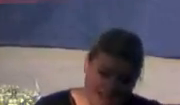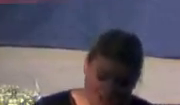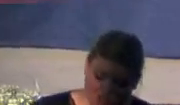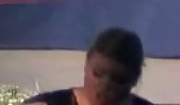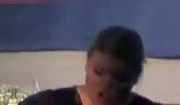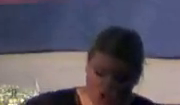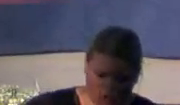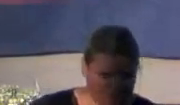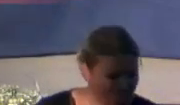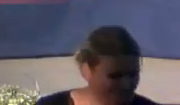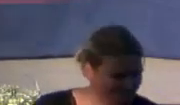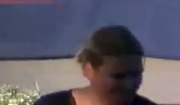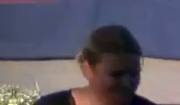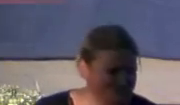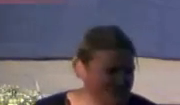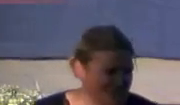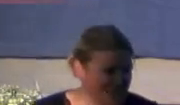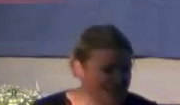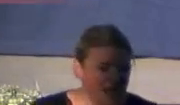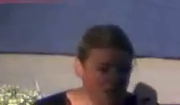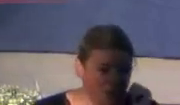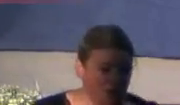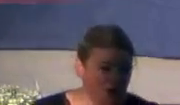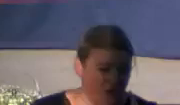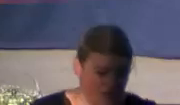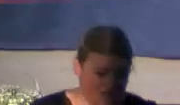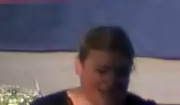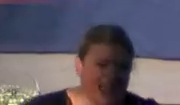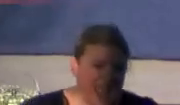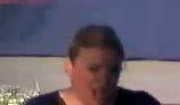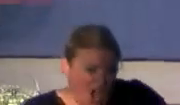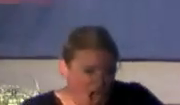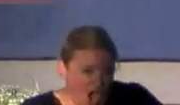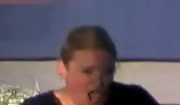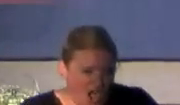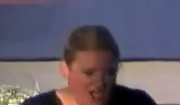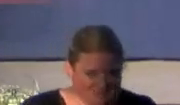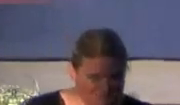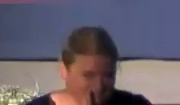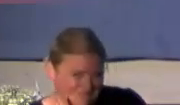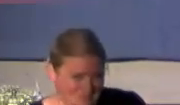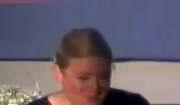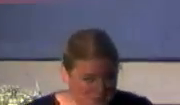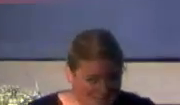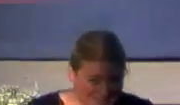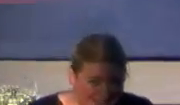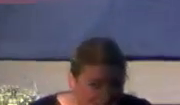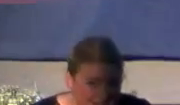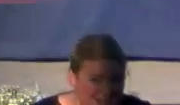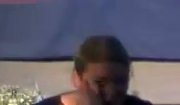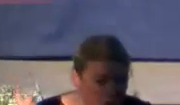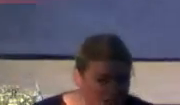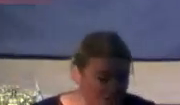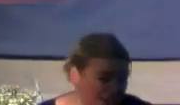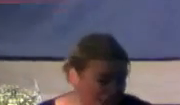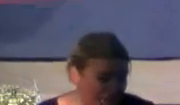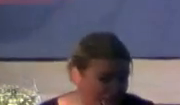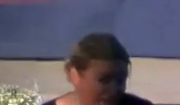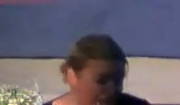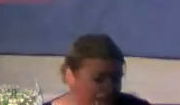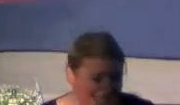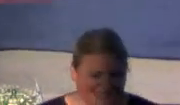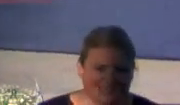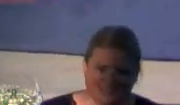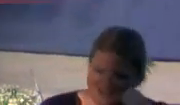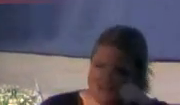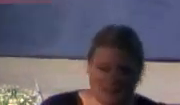Going to lunch with whoever had a car. Getting in good with security so they wouldn't question me in the halls. Hey, Juan.